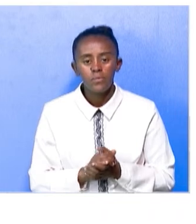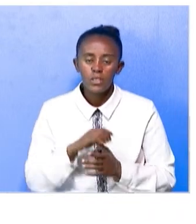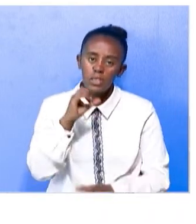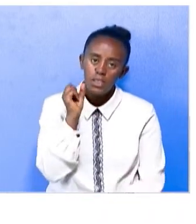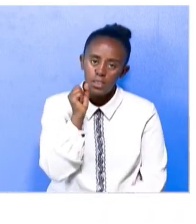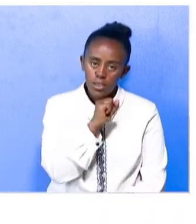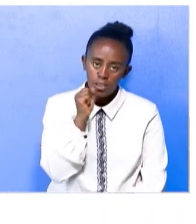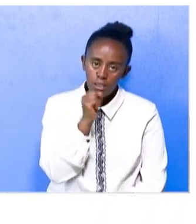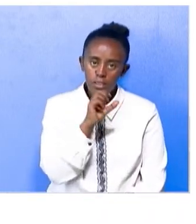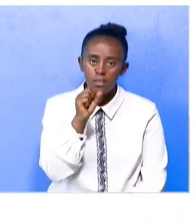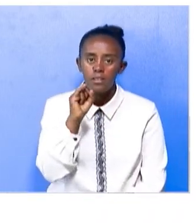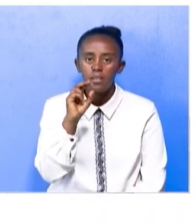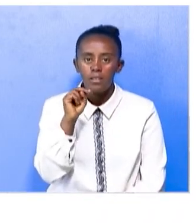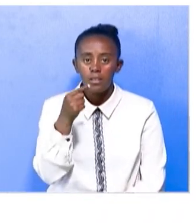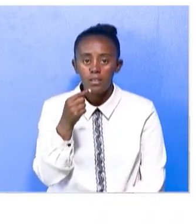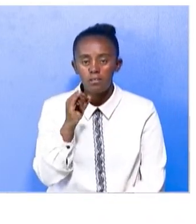singing.